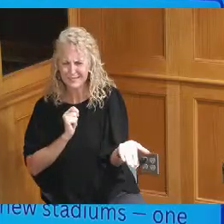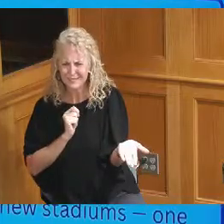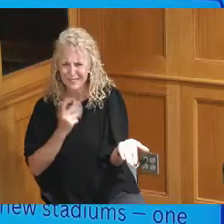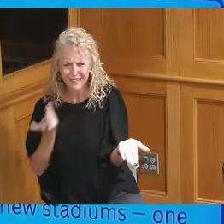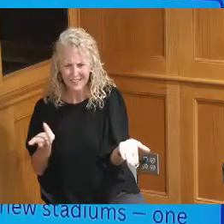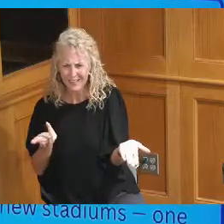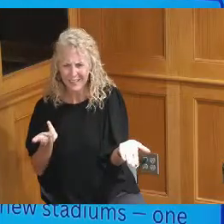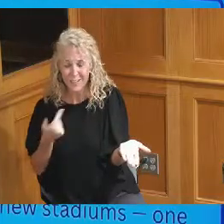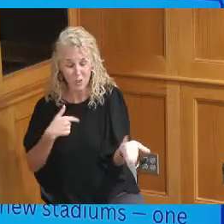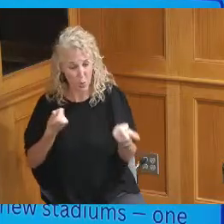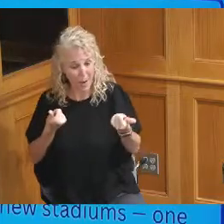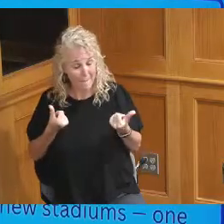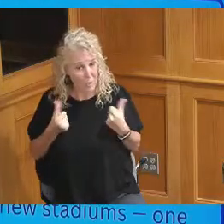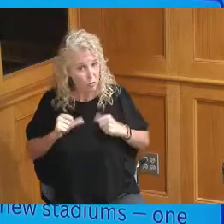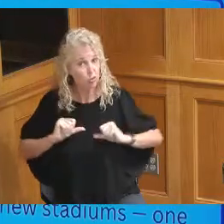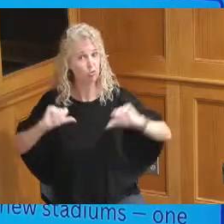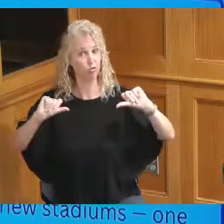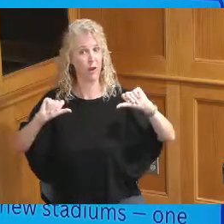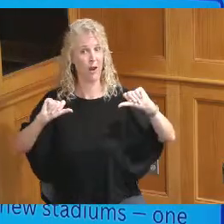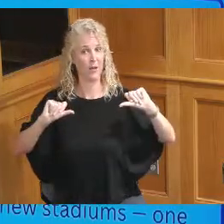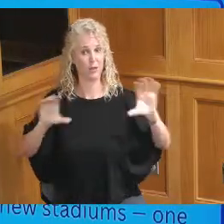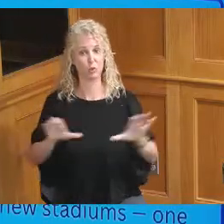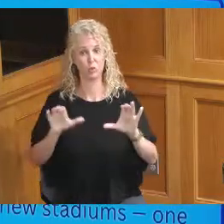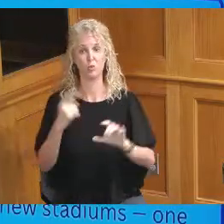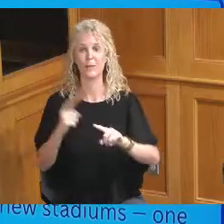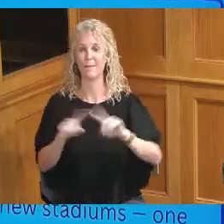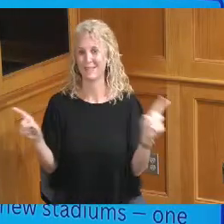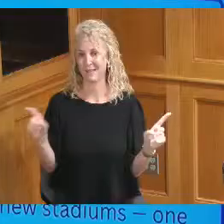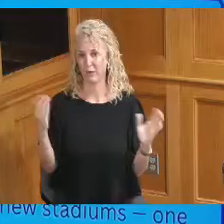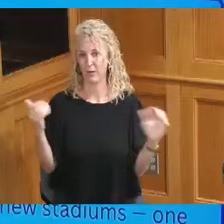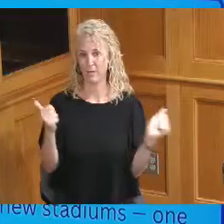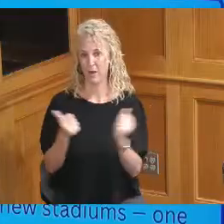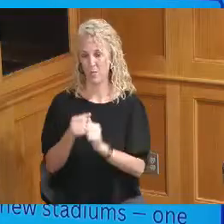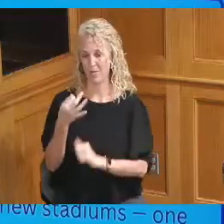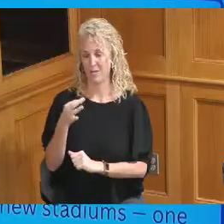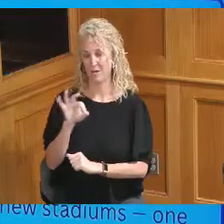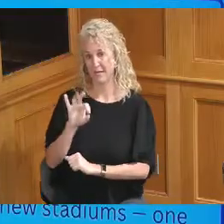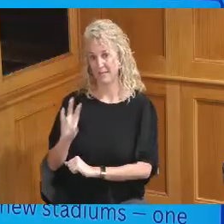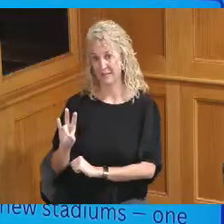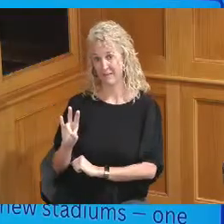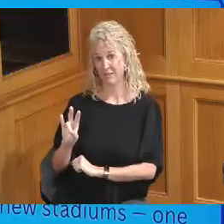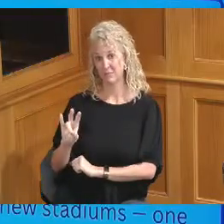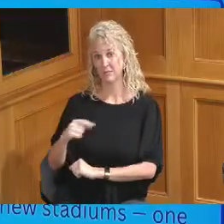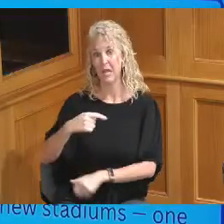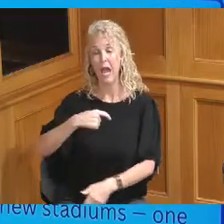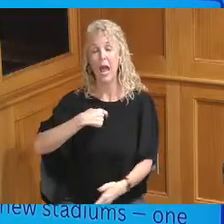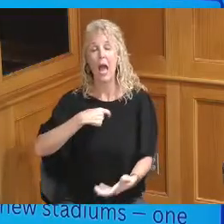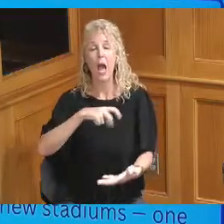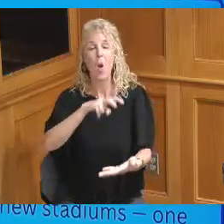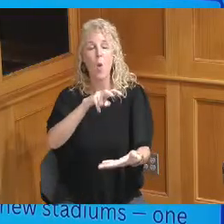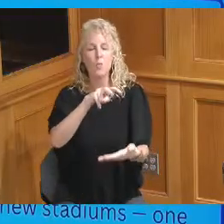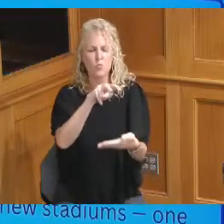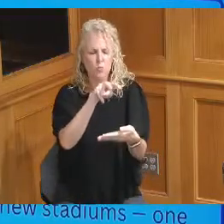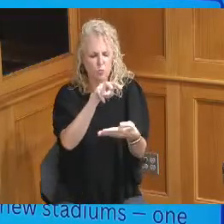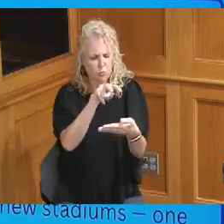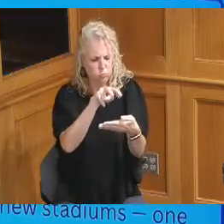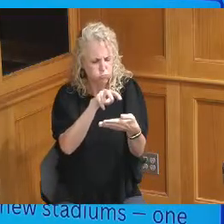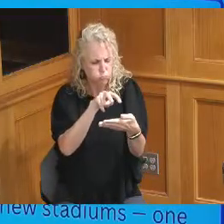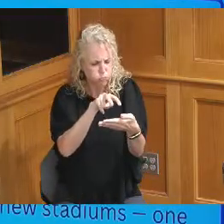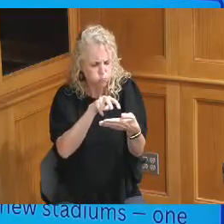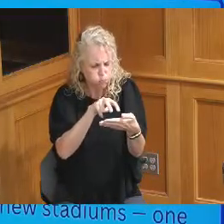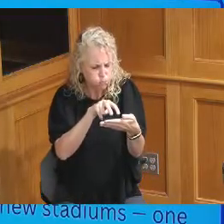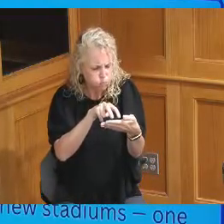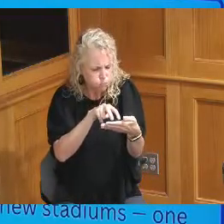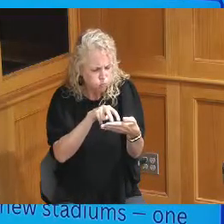So what I'm trying to do different that they didn't do in 1997, I must read all fine print. I